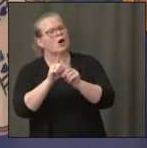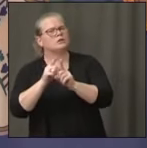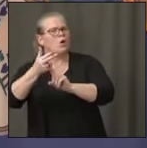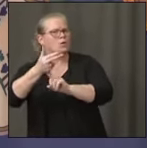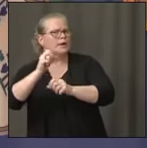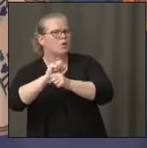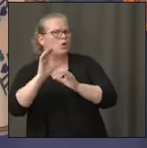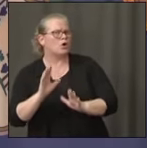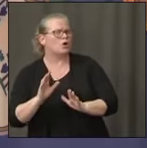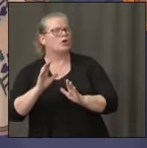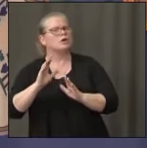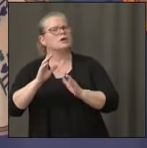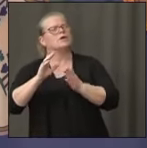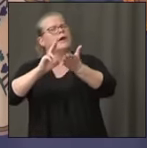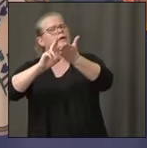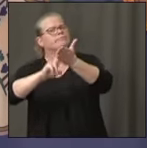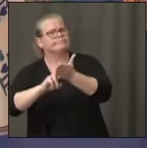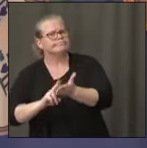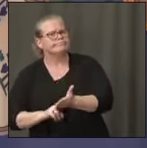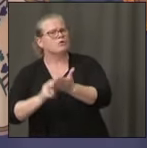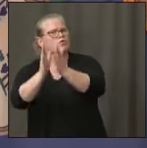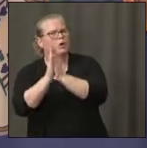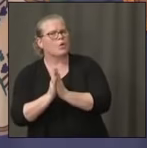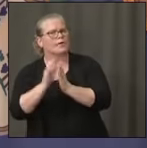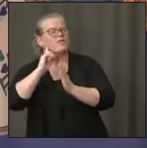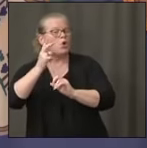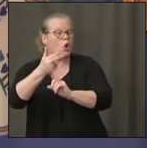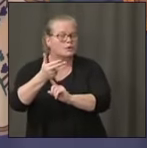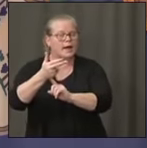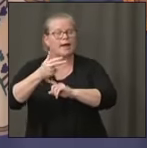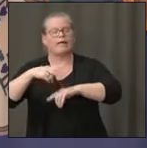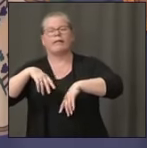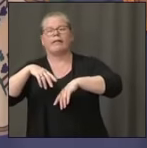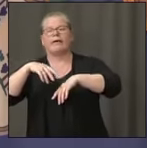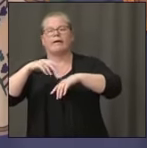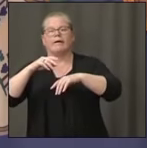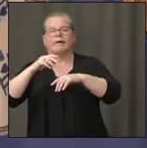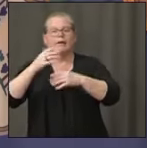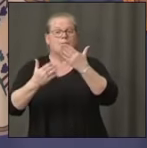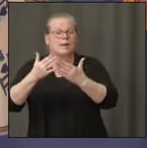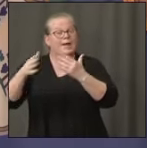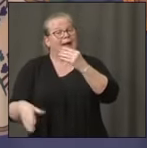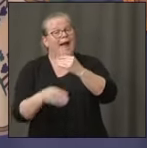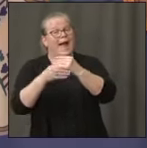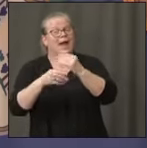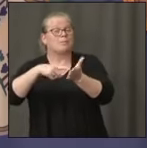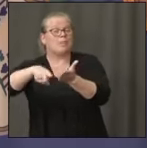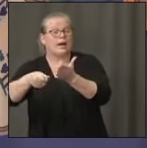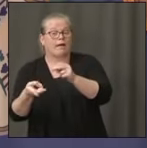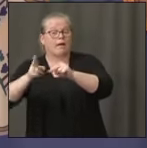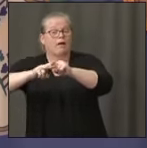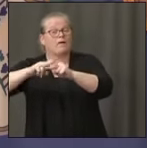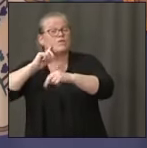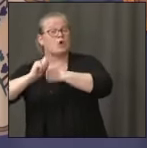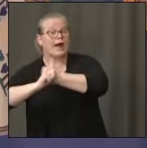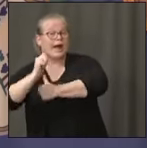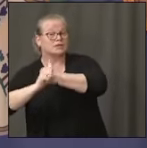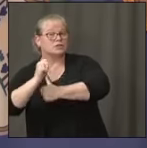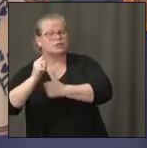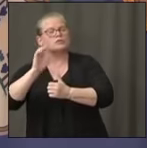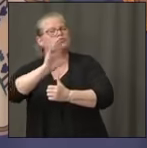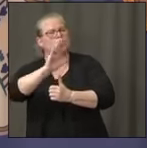health and safety guidelines for the hotel and lodging sector, including, like, mandating hazard pay for them. What are your thoughts on that? Well,